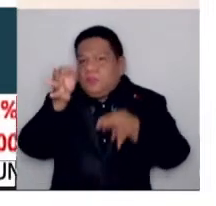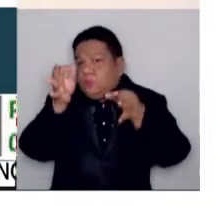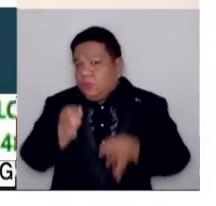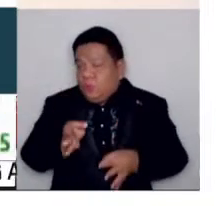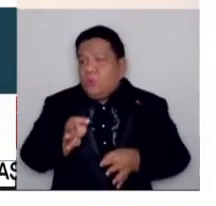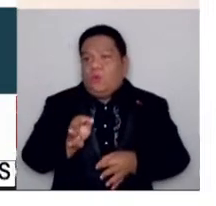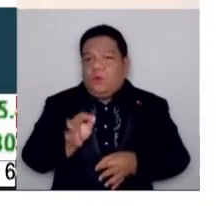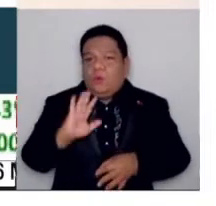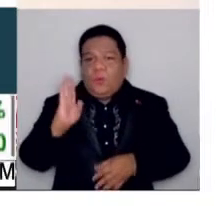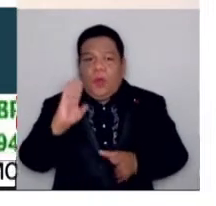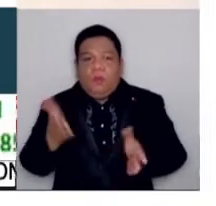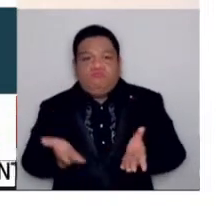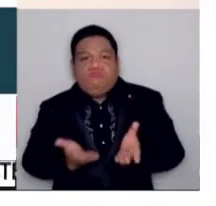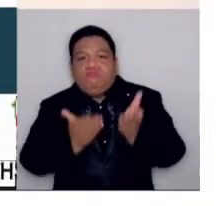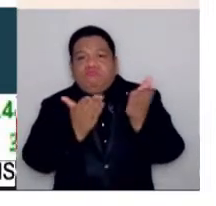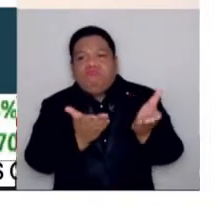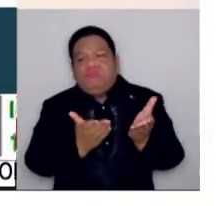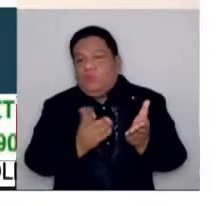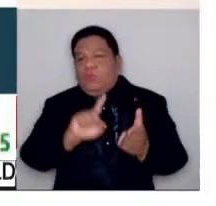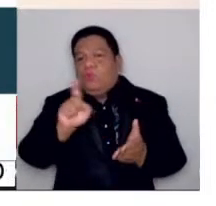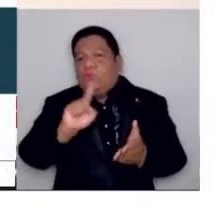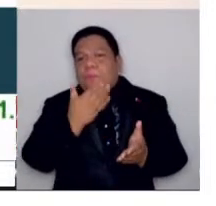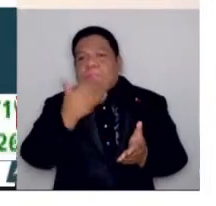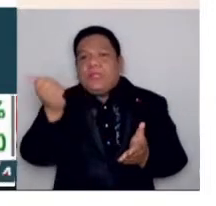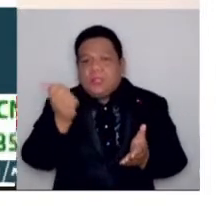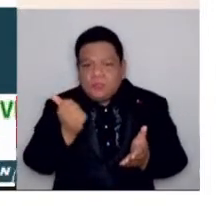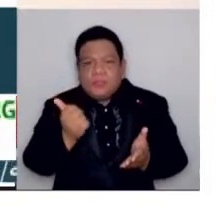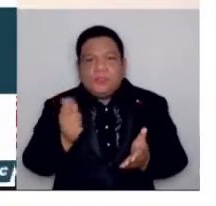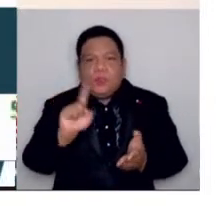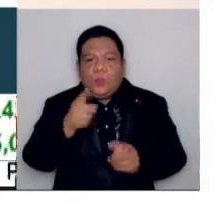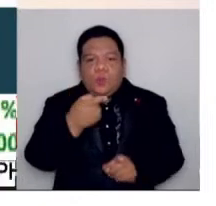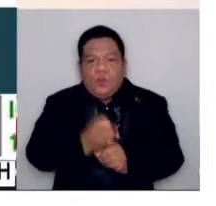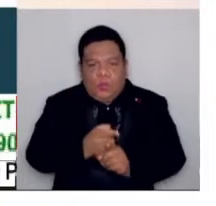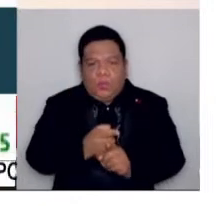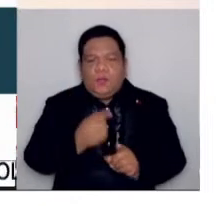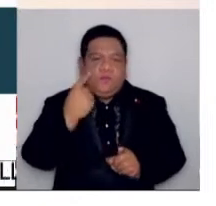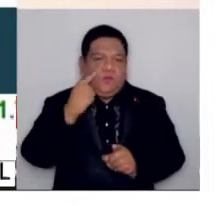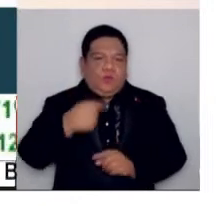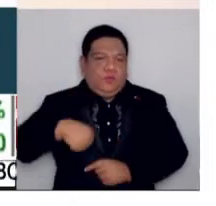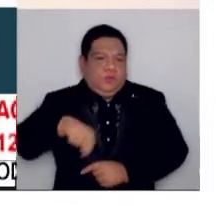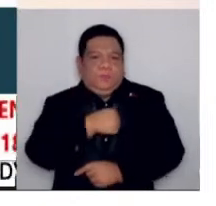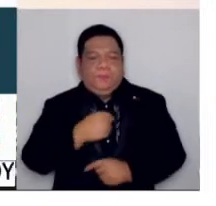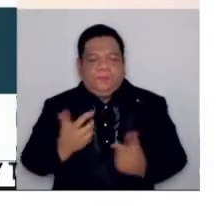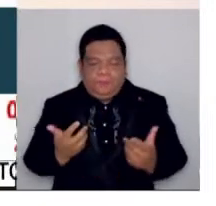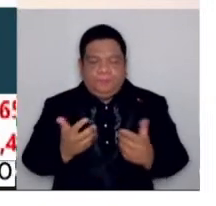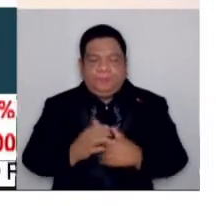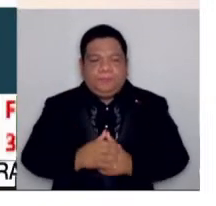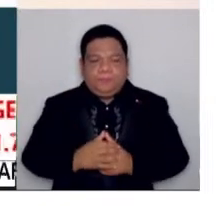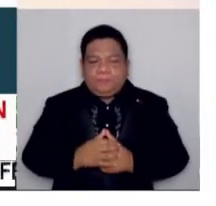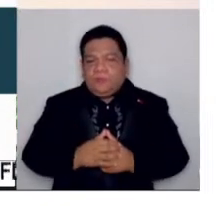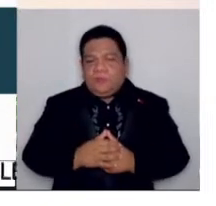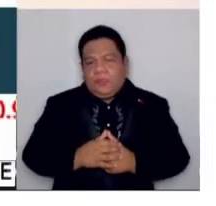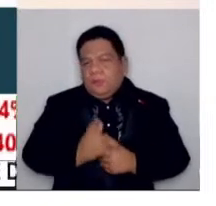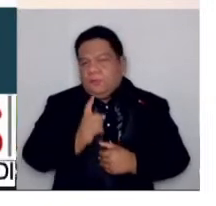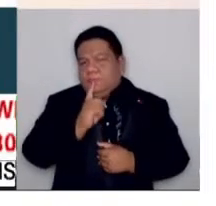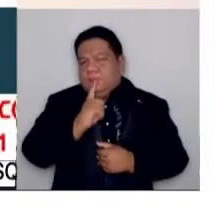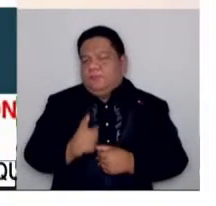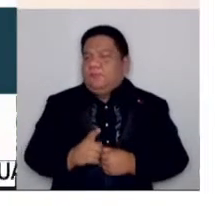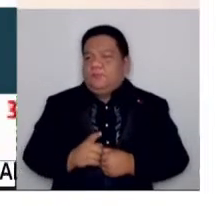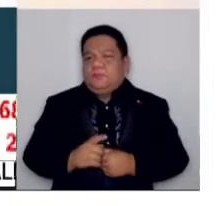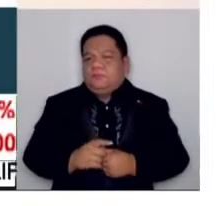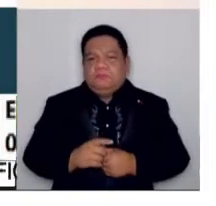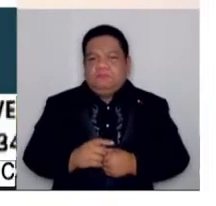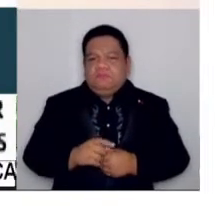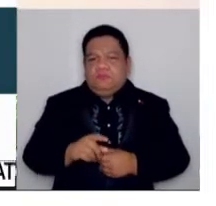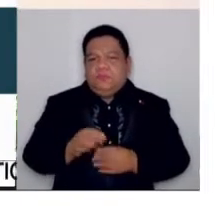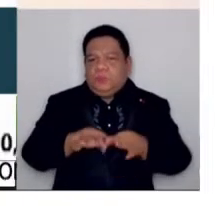they will be recommending what is right, no, for us. So it's really just a matter of